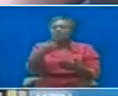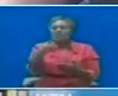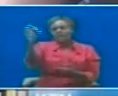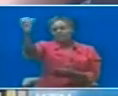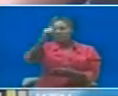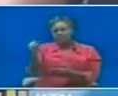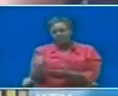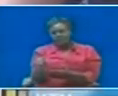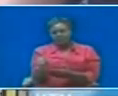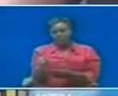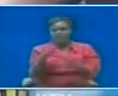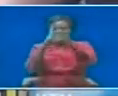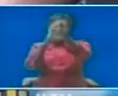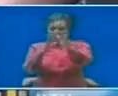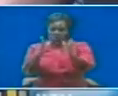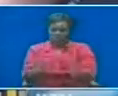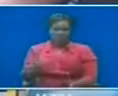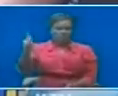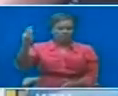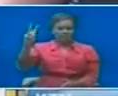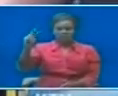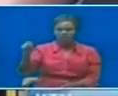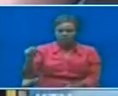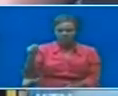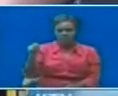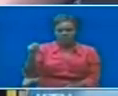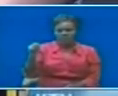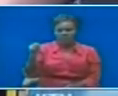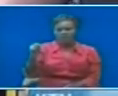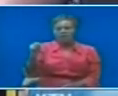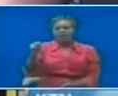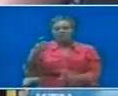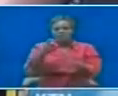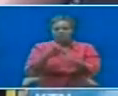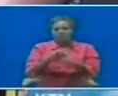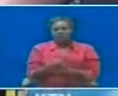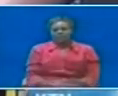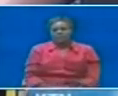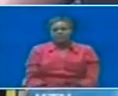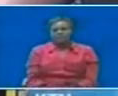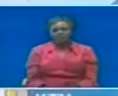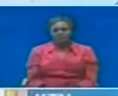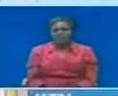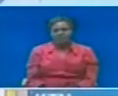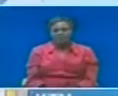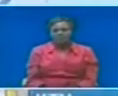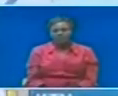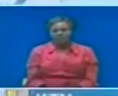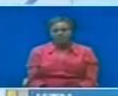farms. Marcy Kandia, KTN, Kaptinga Village, Uasin Gishu County.